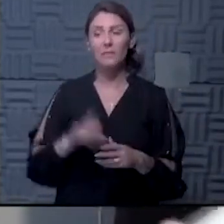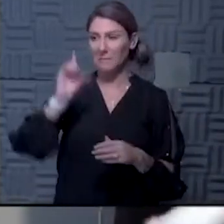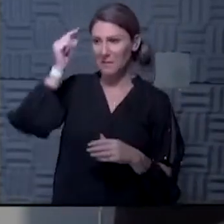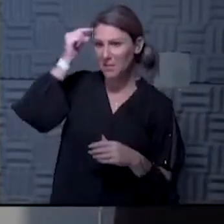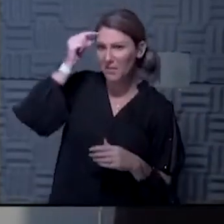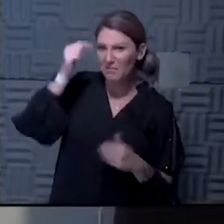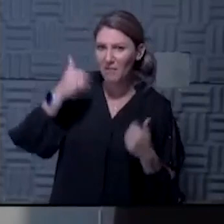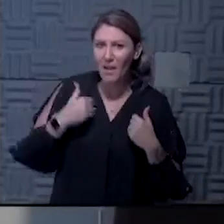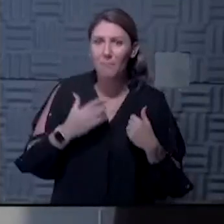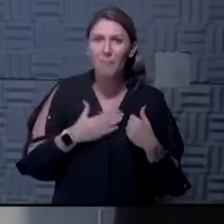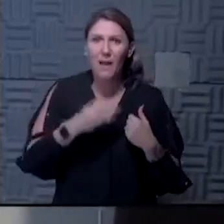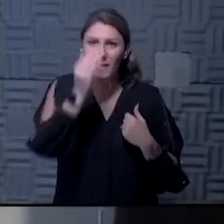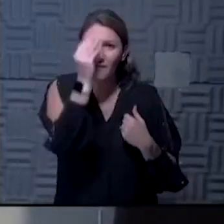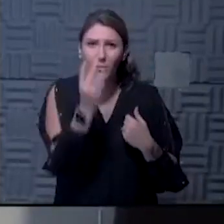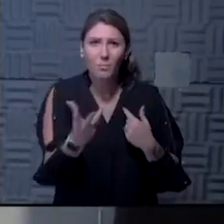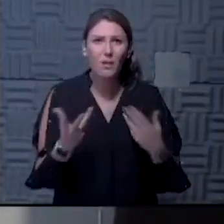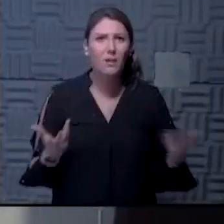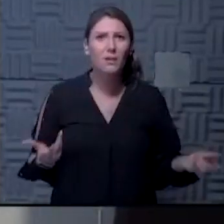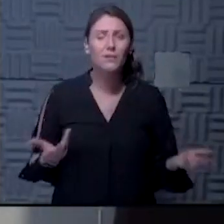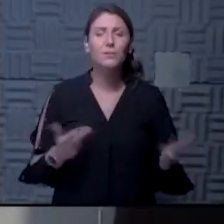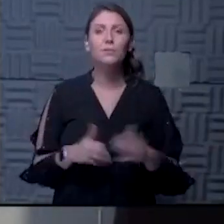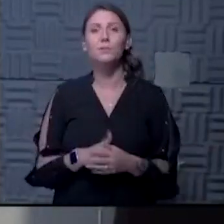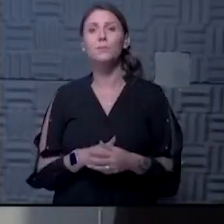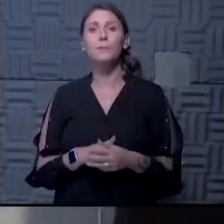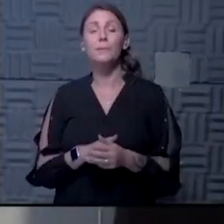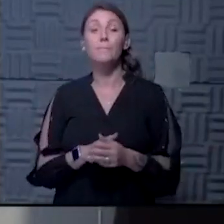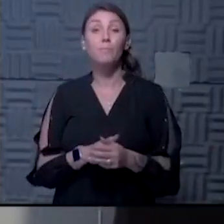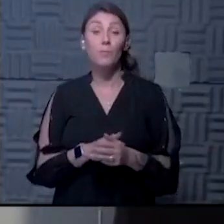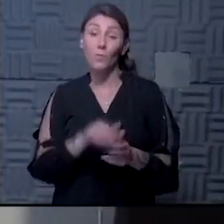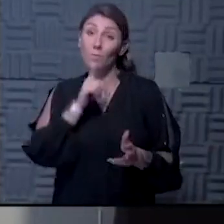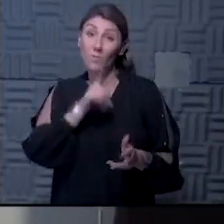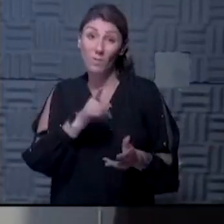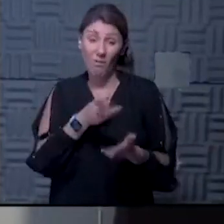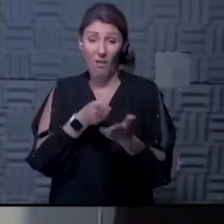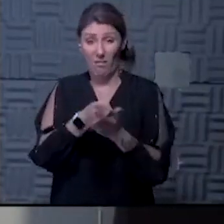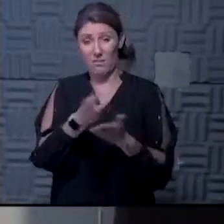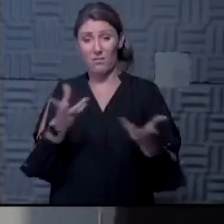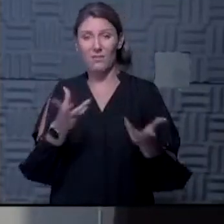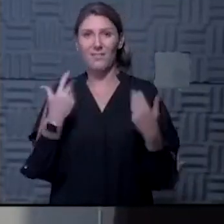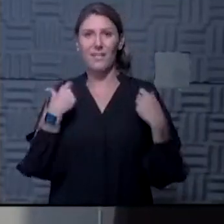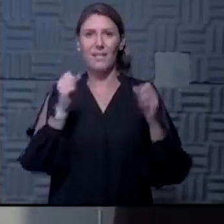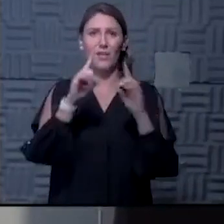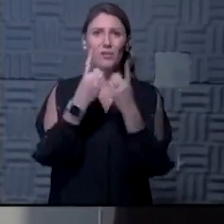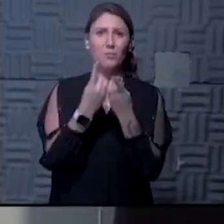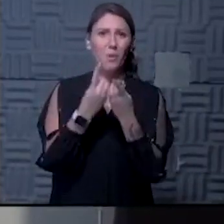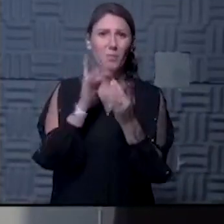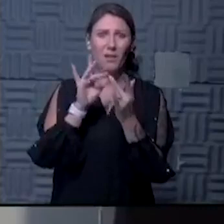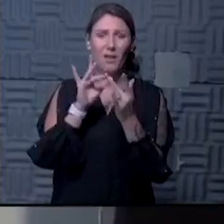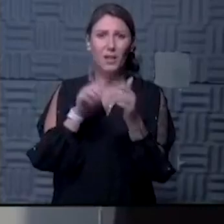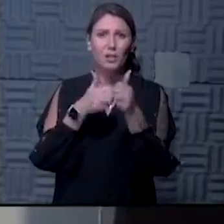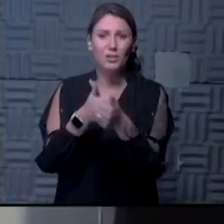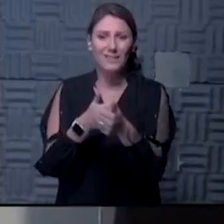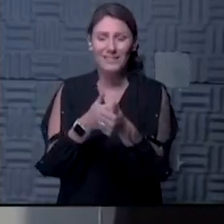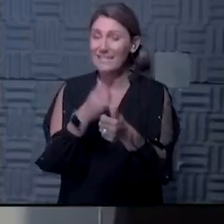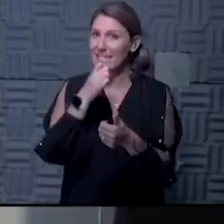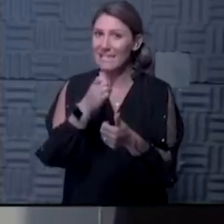my information? The real truth is that health department contact tracers will not share your